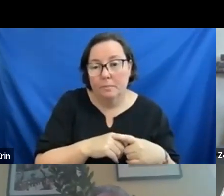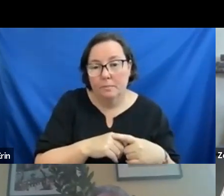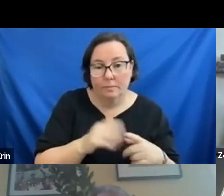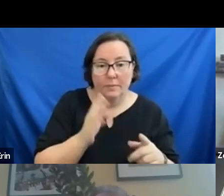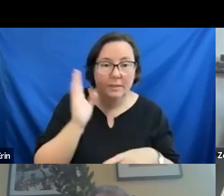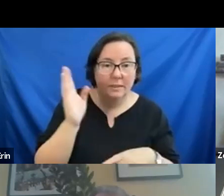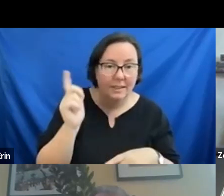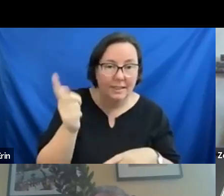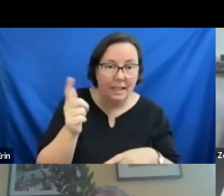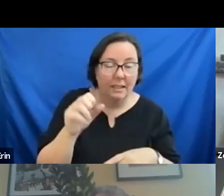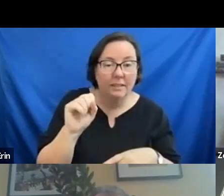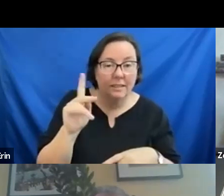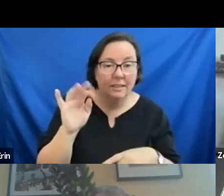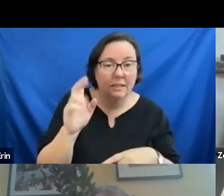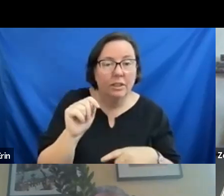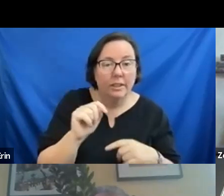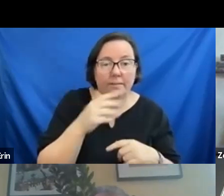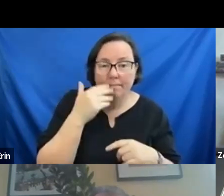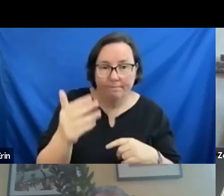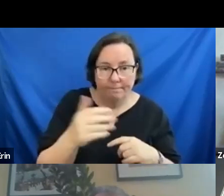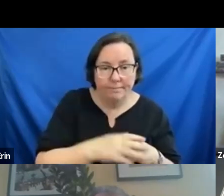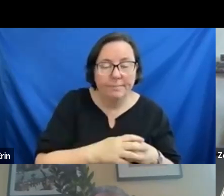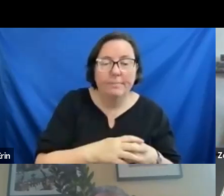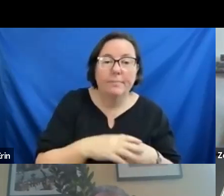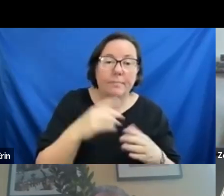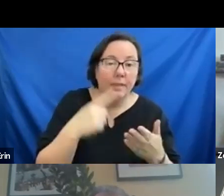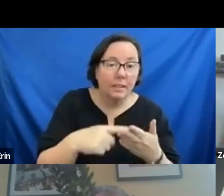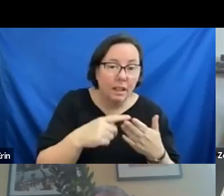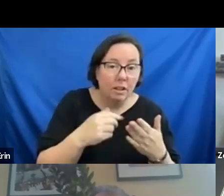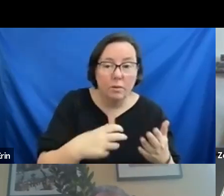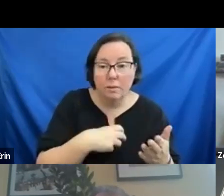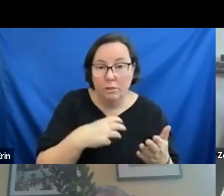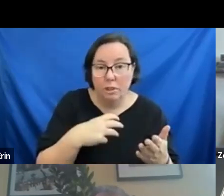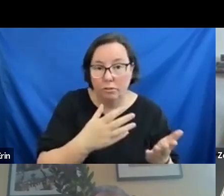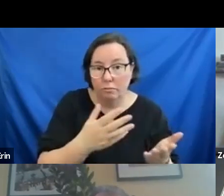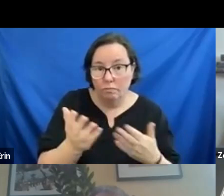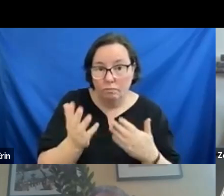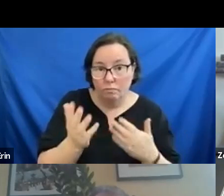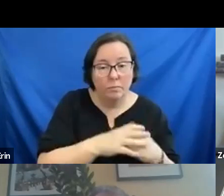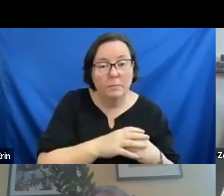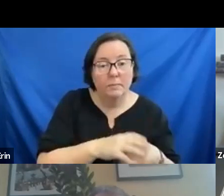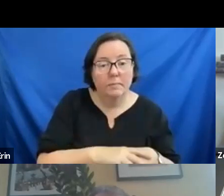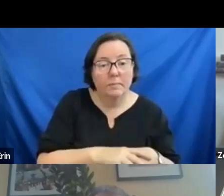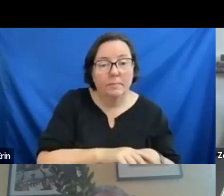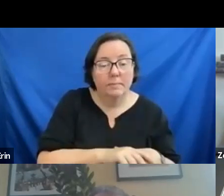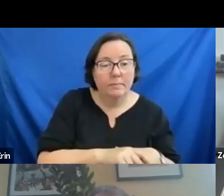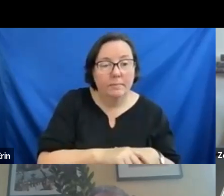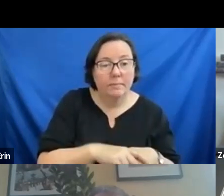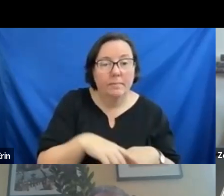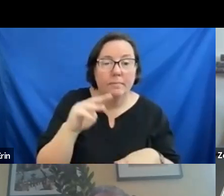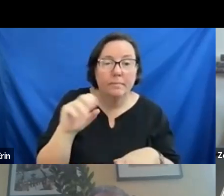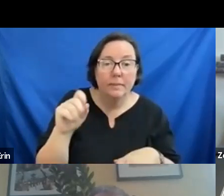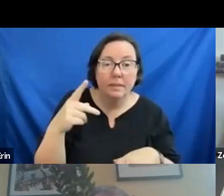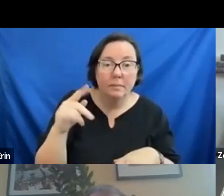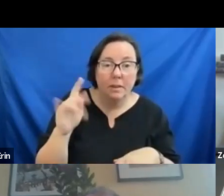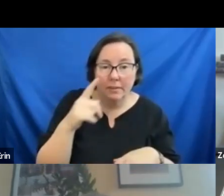Second. Thank you. Is there any discussion or objection to the motion? Ms. Parvik, will